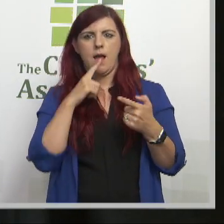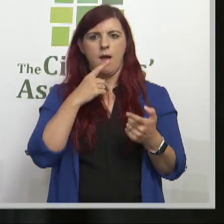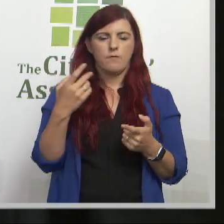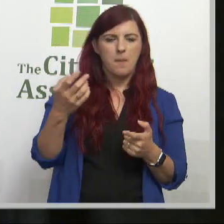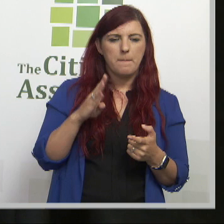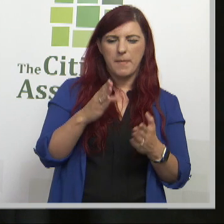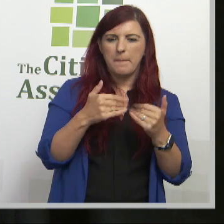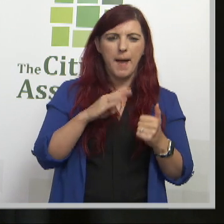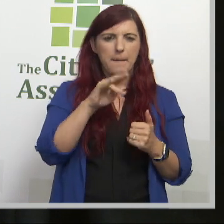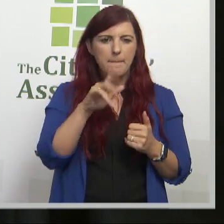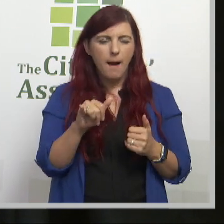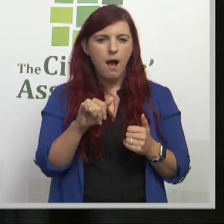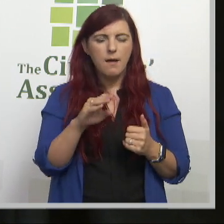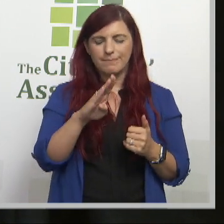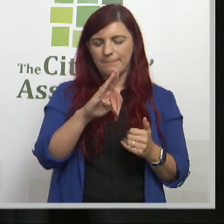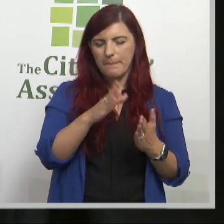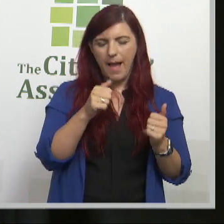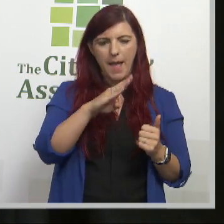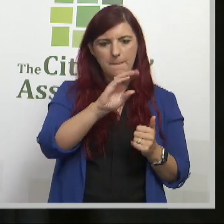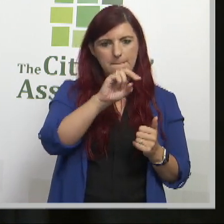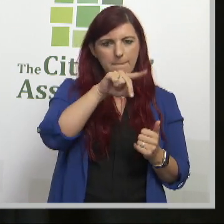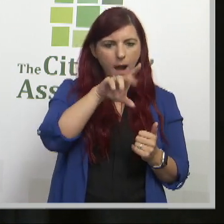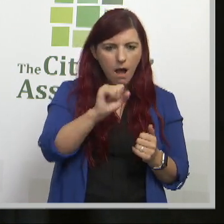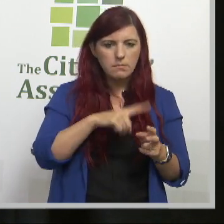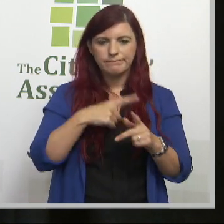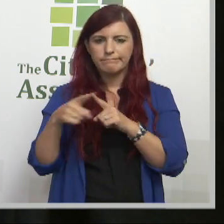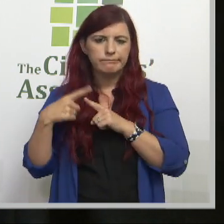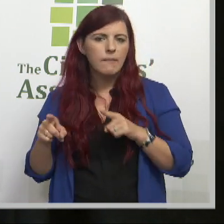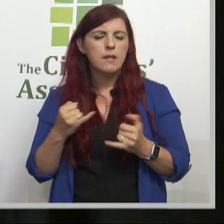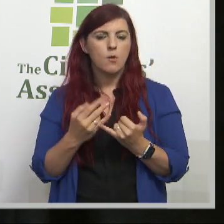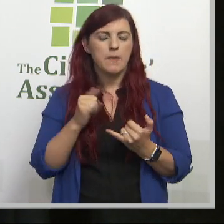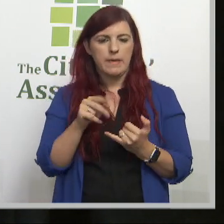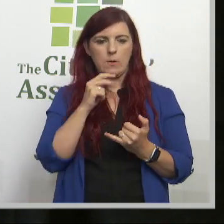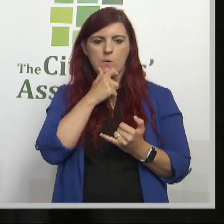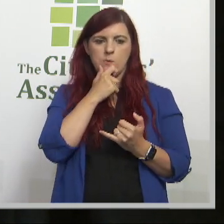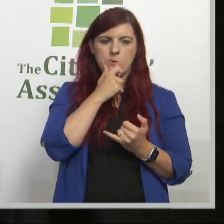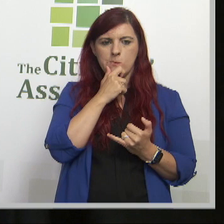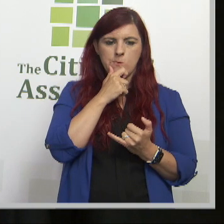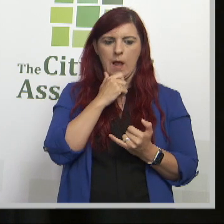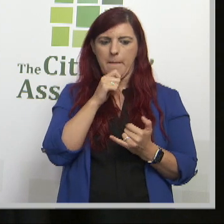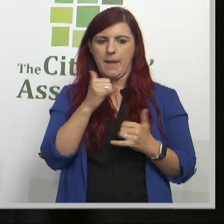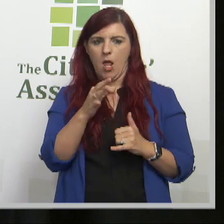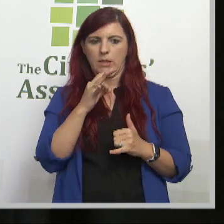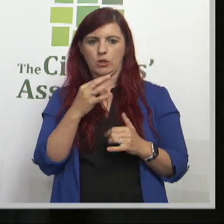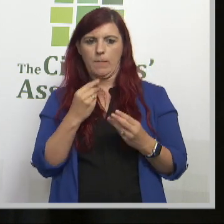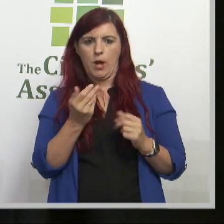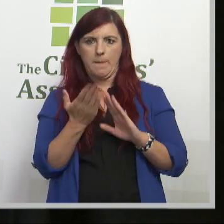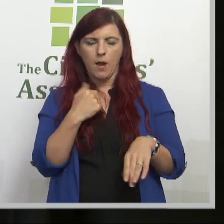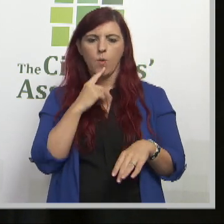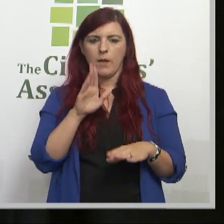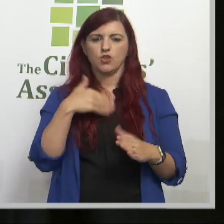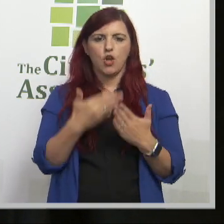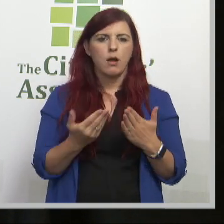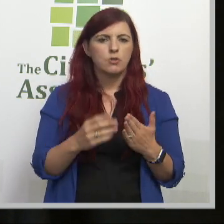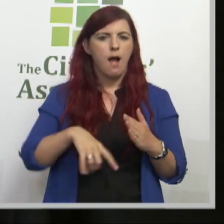insurance funds. They're the ones that will look at this and go, oh no, we mightn't get our money back. We're going to charge a higher interest rate.